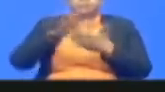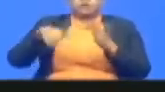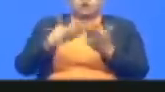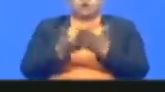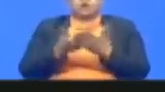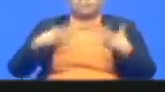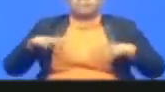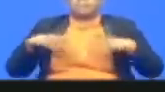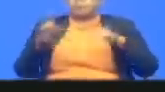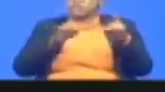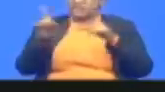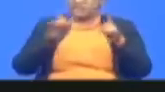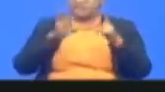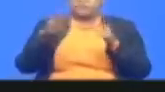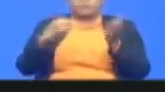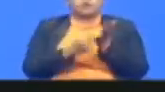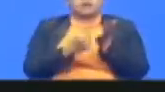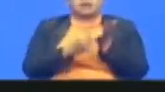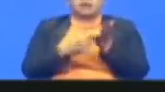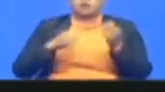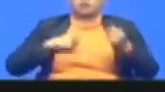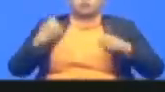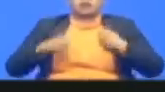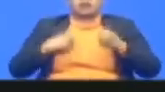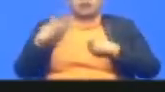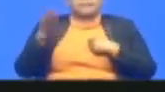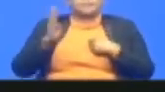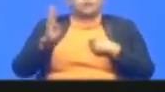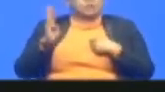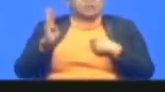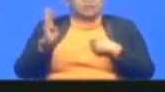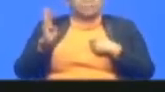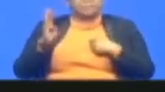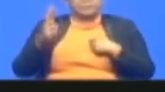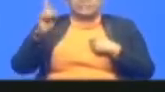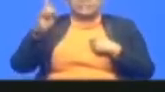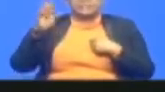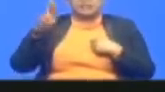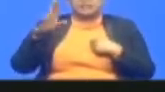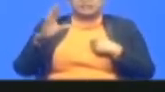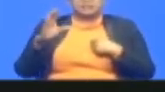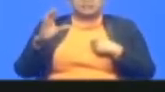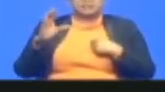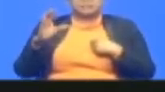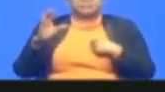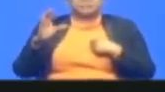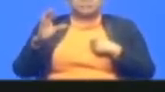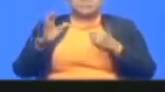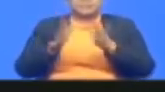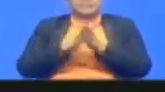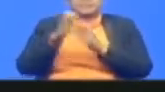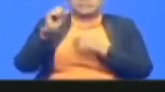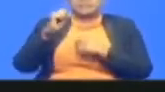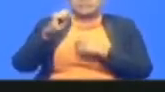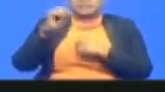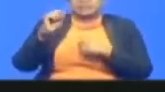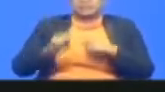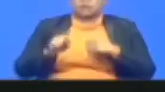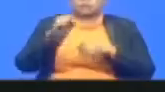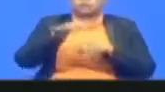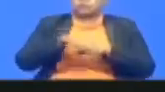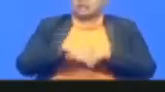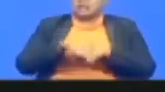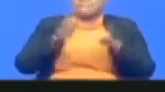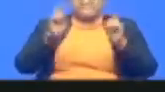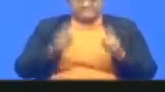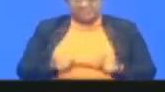accessing Kenya from Uganda, Rwanda, Burundi, Democratic Republic of Congo and South Sudan have to be